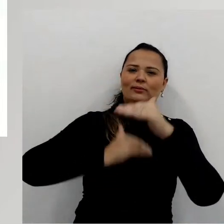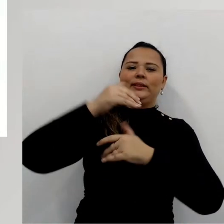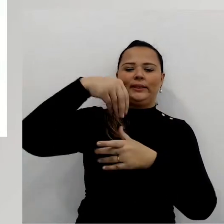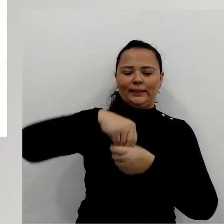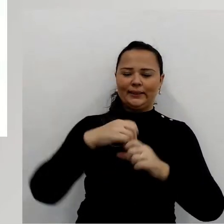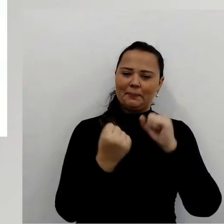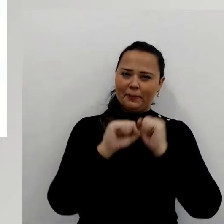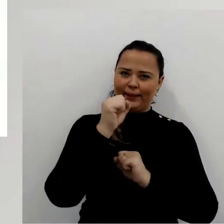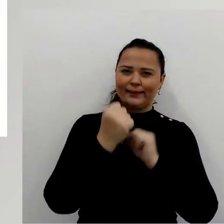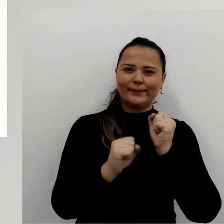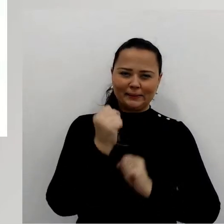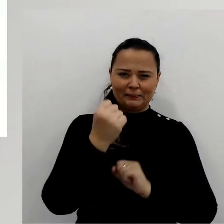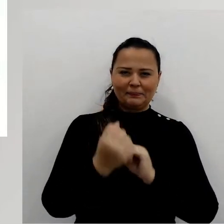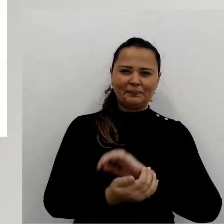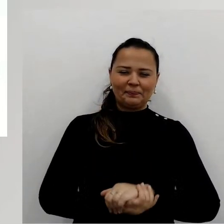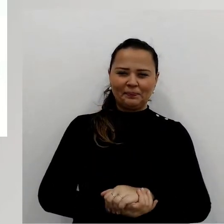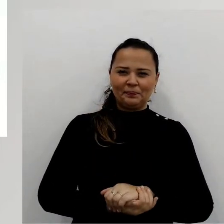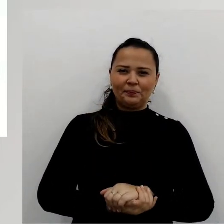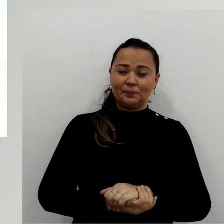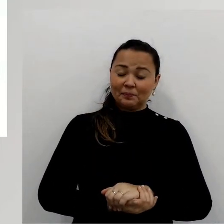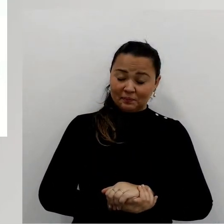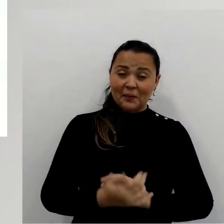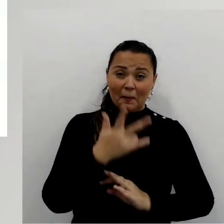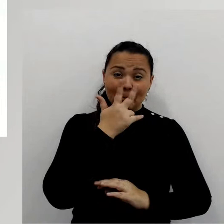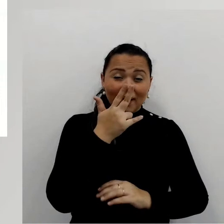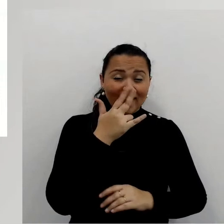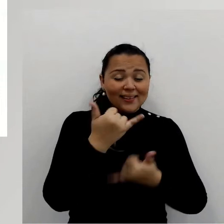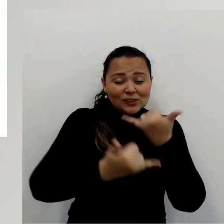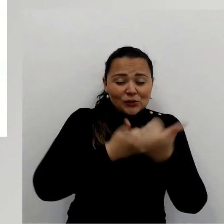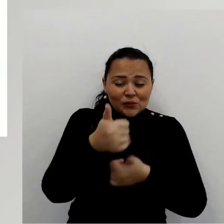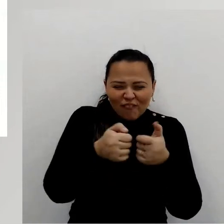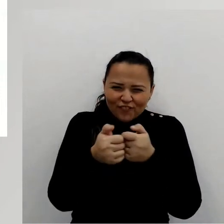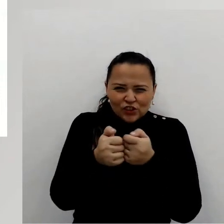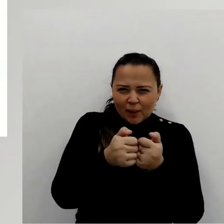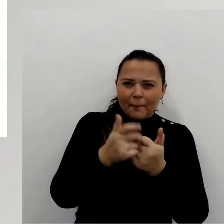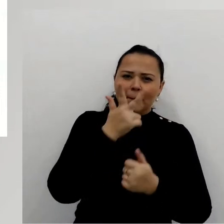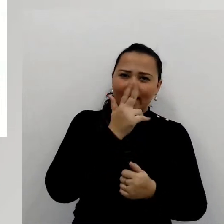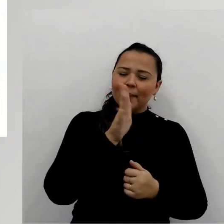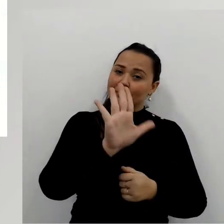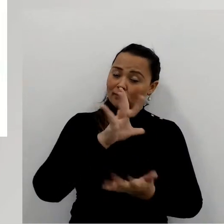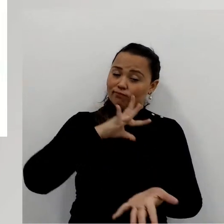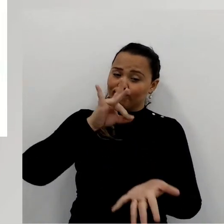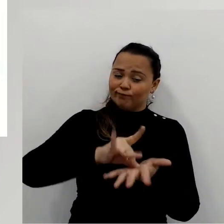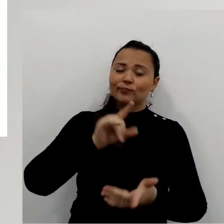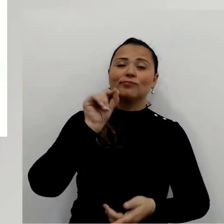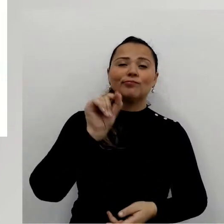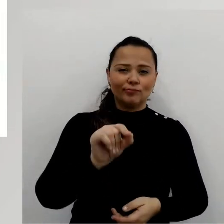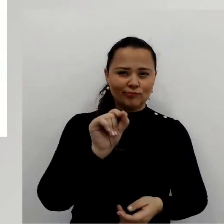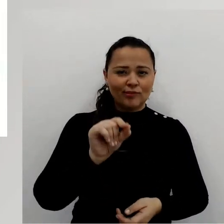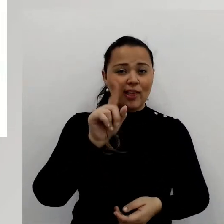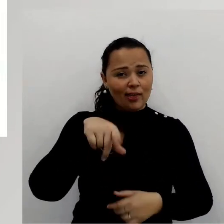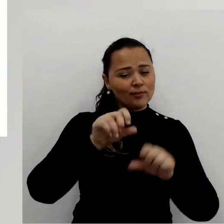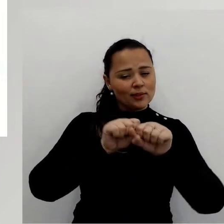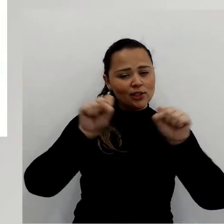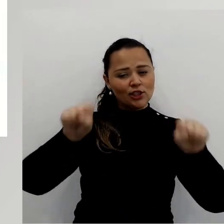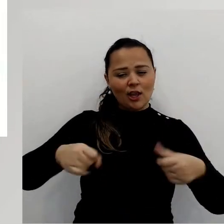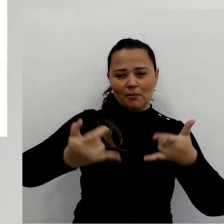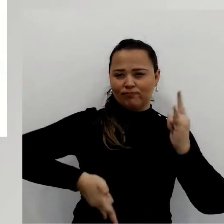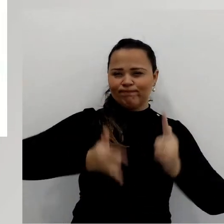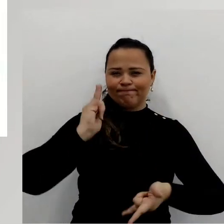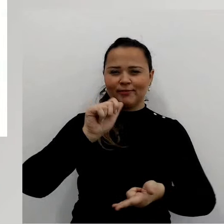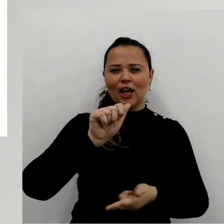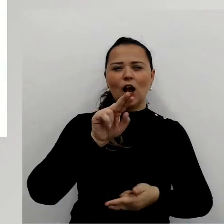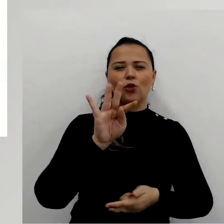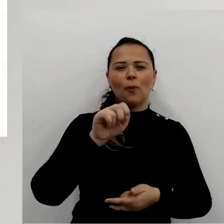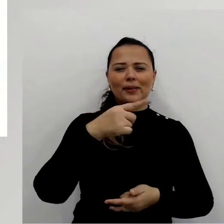like a video game, but really what it is it's actually an automation system that this is just a